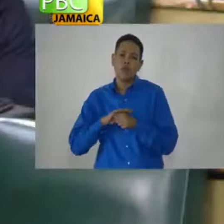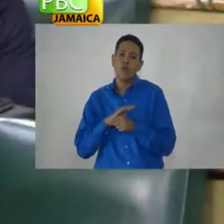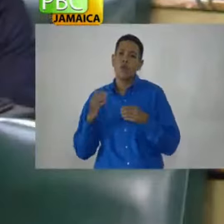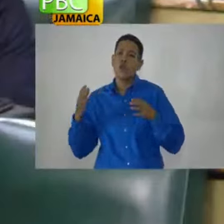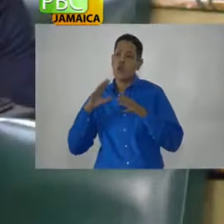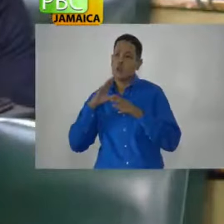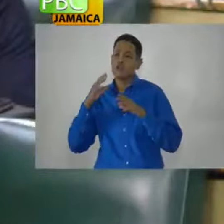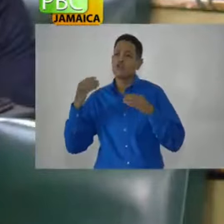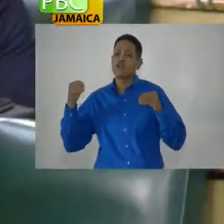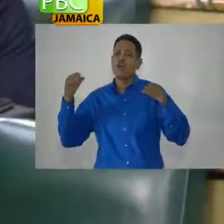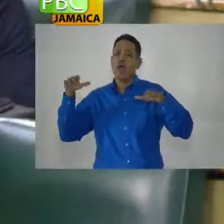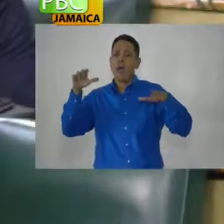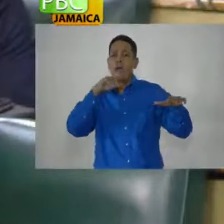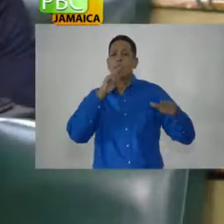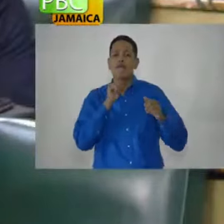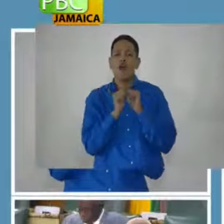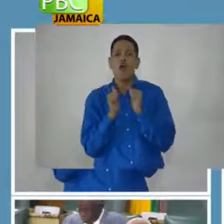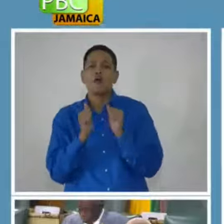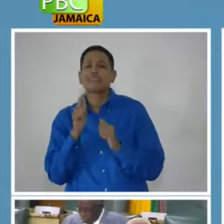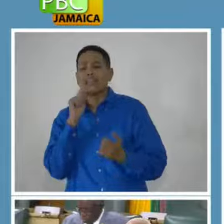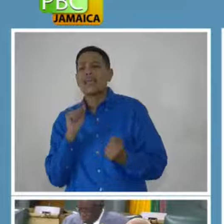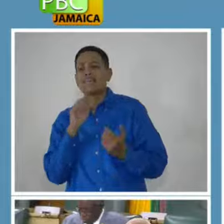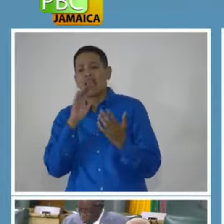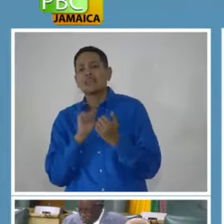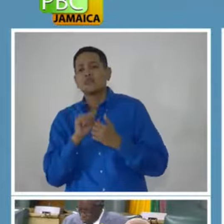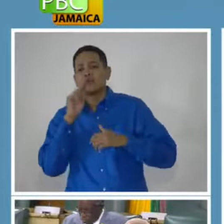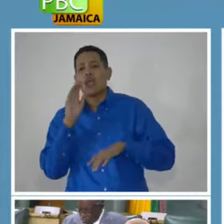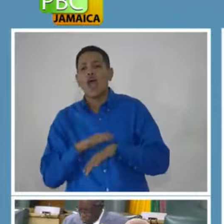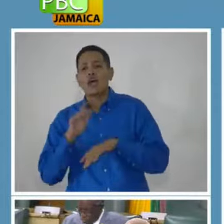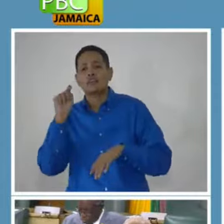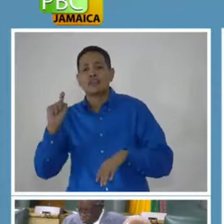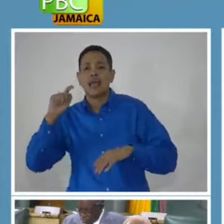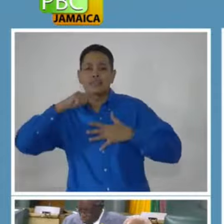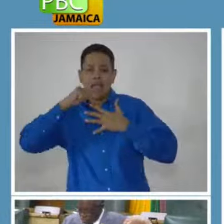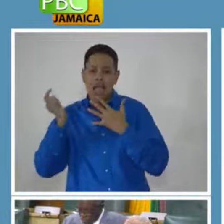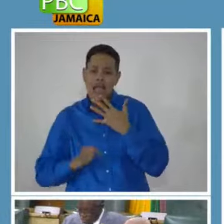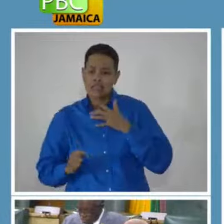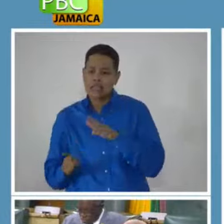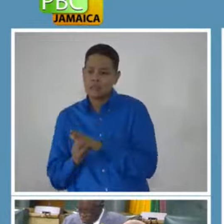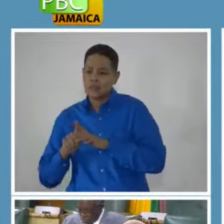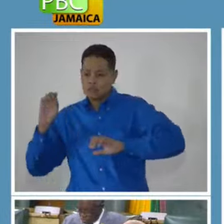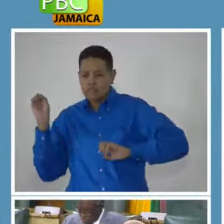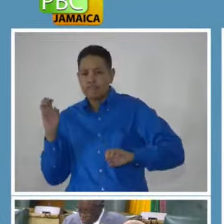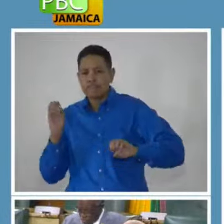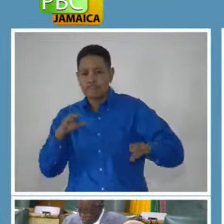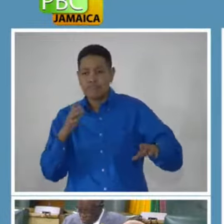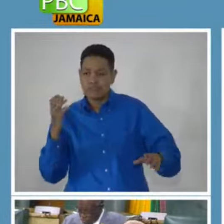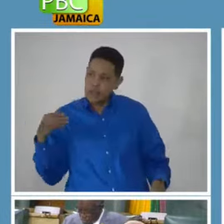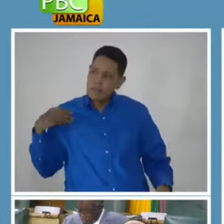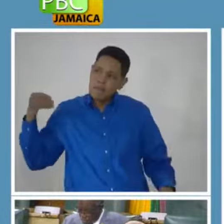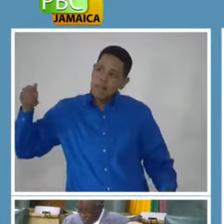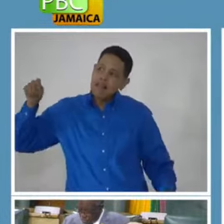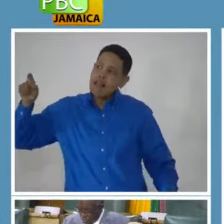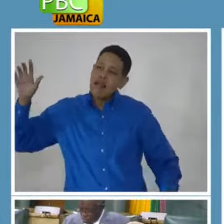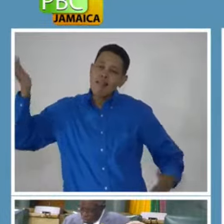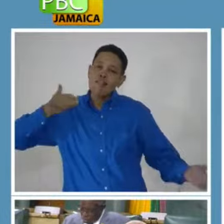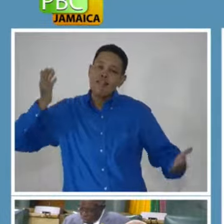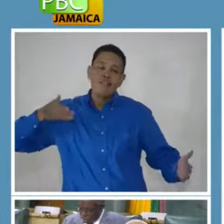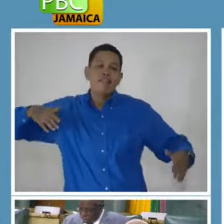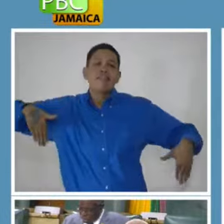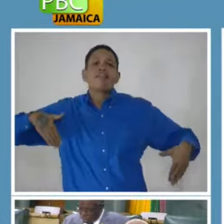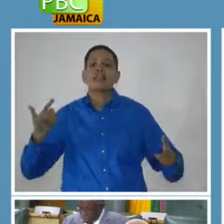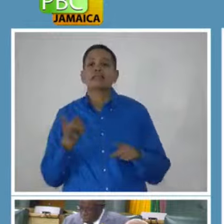retailers of the competition they face with untaxed items coming onto our shores. The opposition